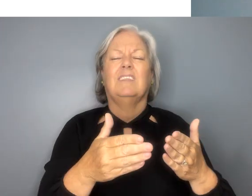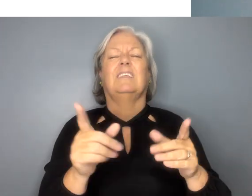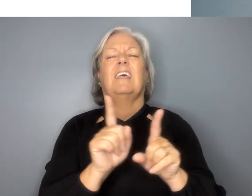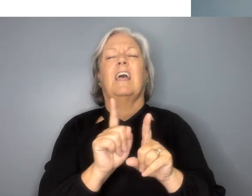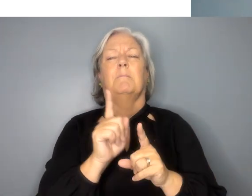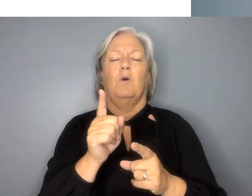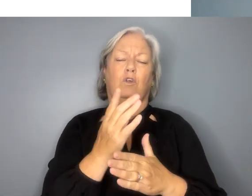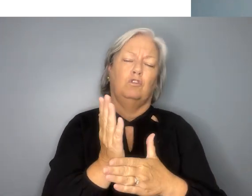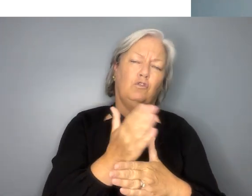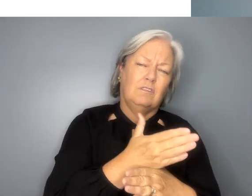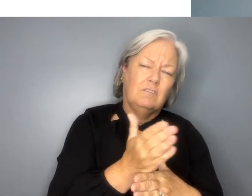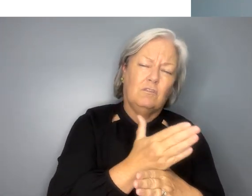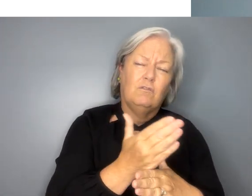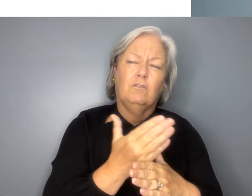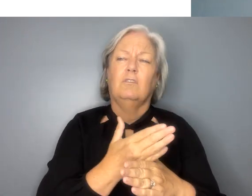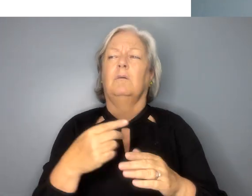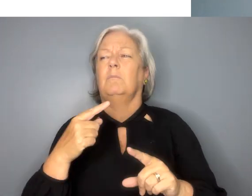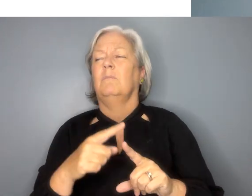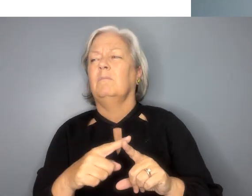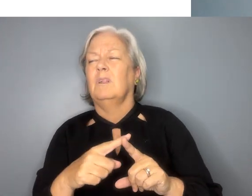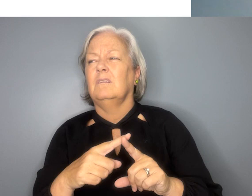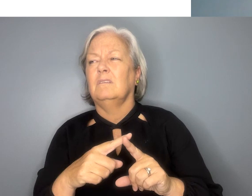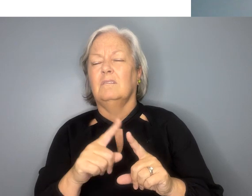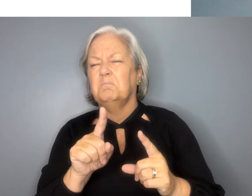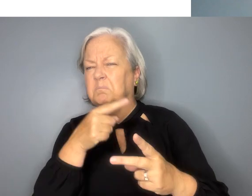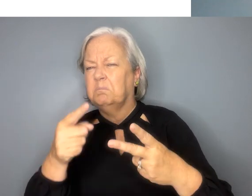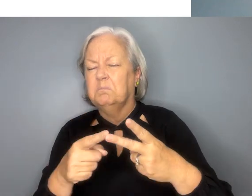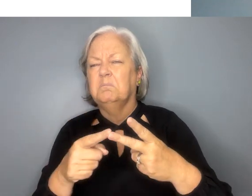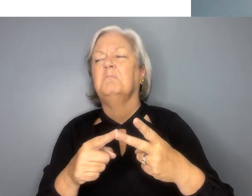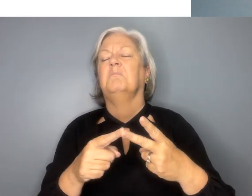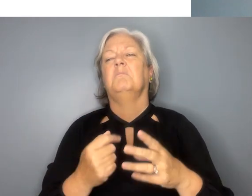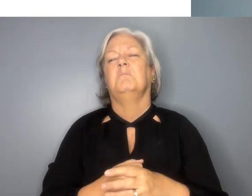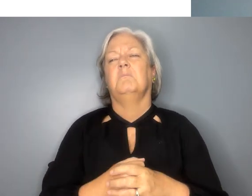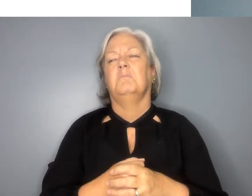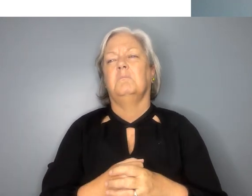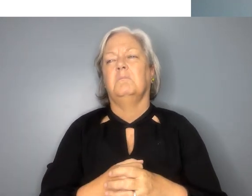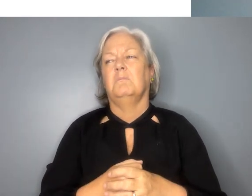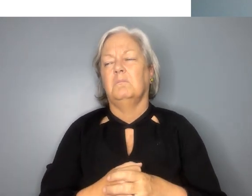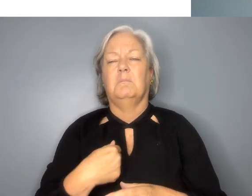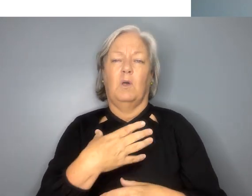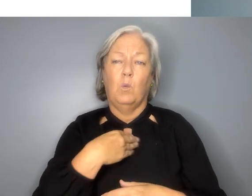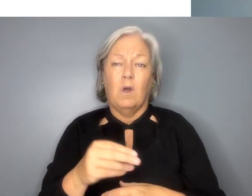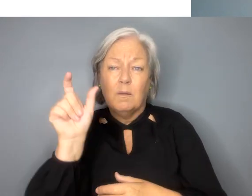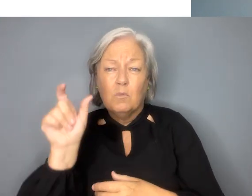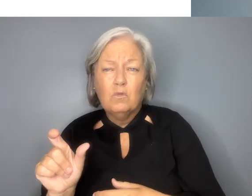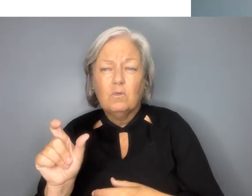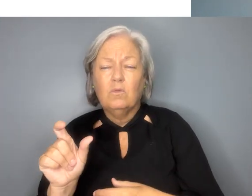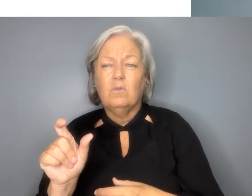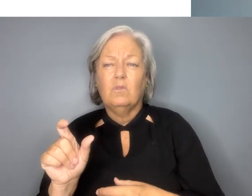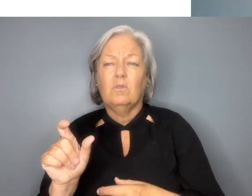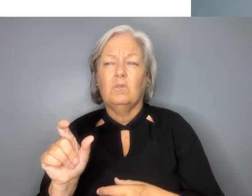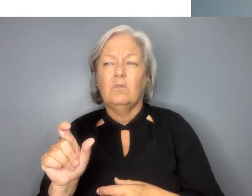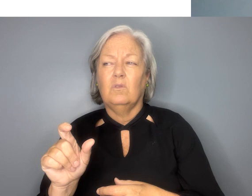autism, gender, and sexual orientation as a bisexual, androgynous person. For visual description, I'm a white